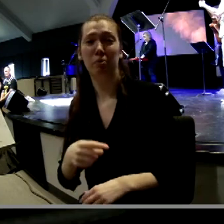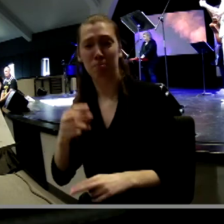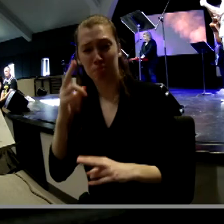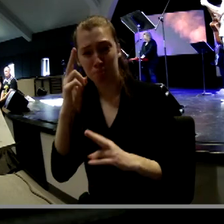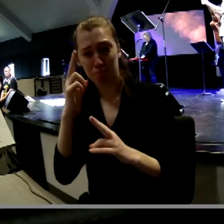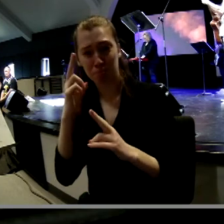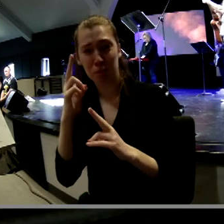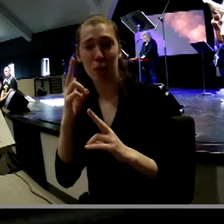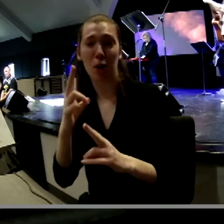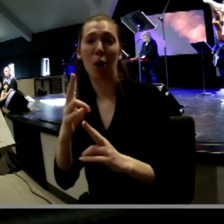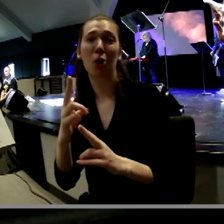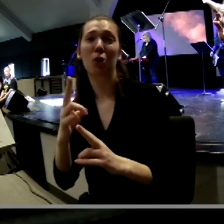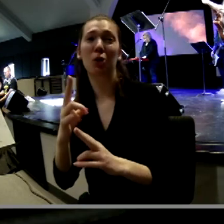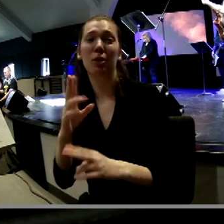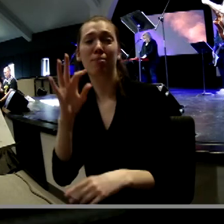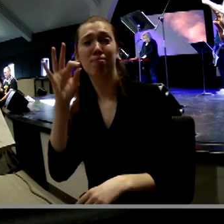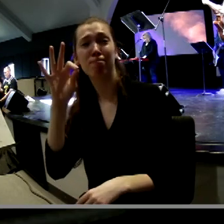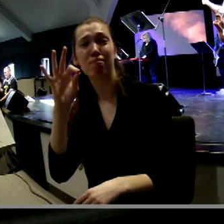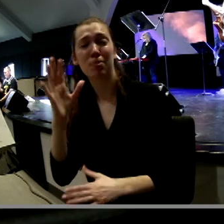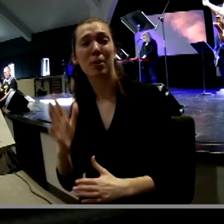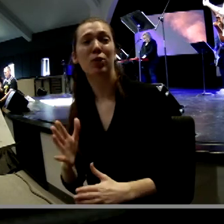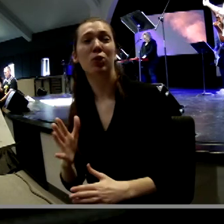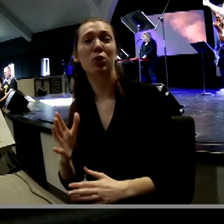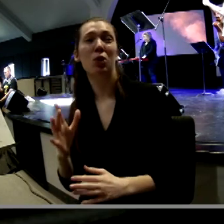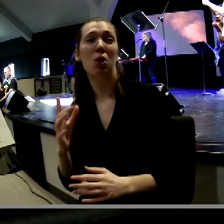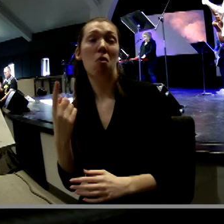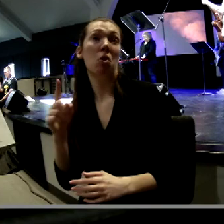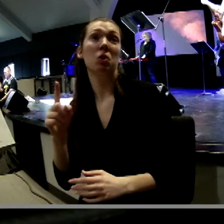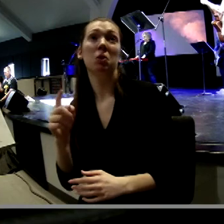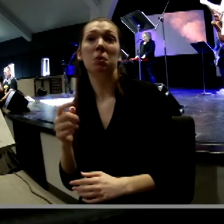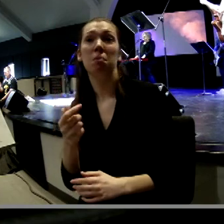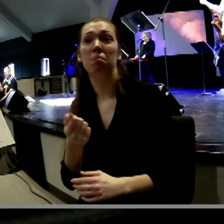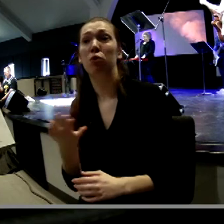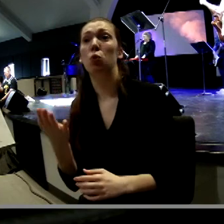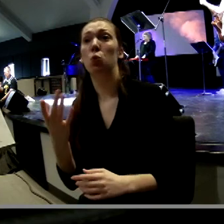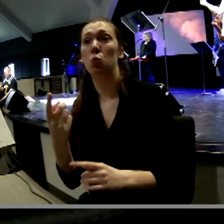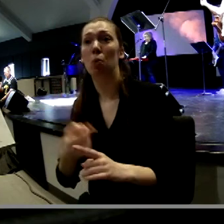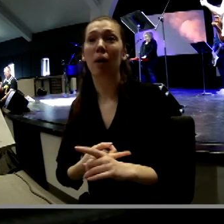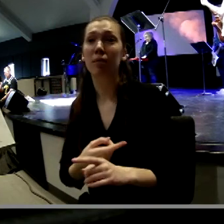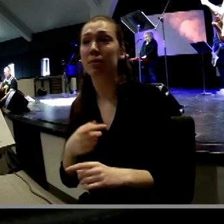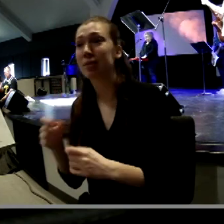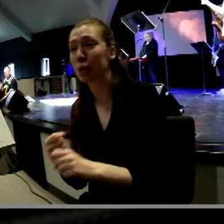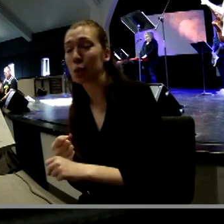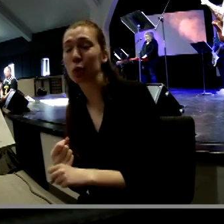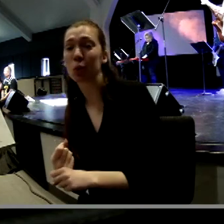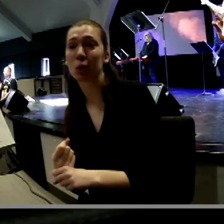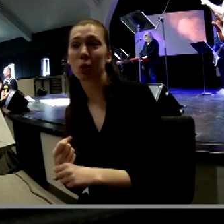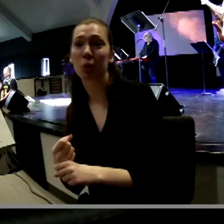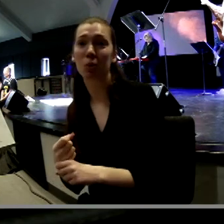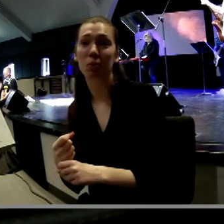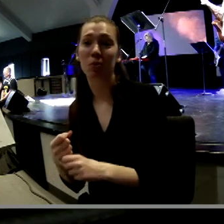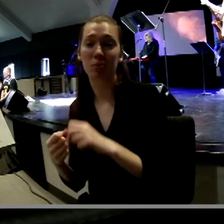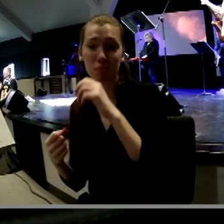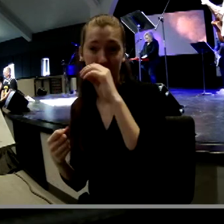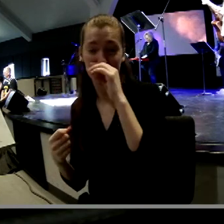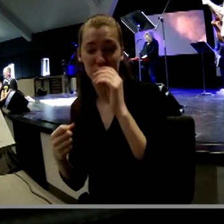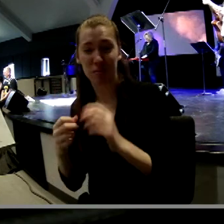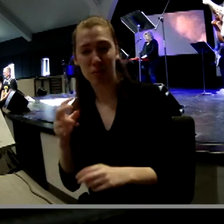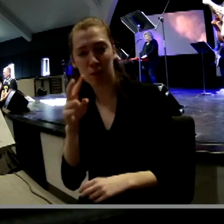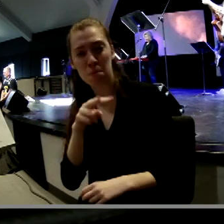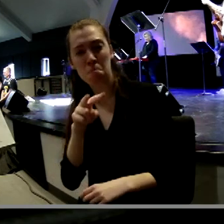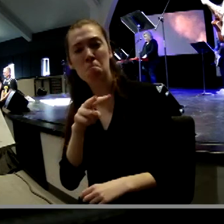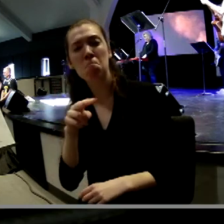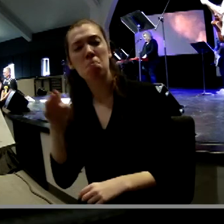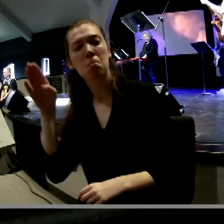to be your pastor for just a couple months and years and watch what God's doing in your